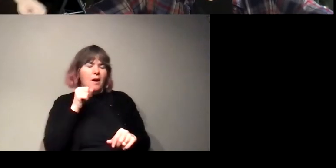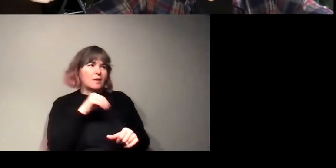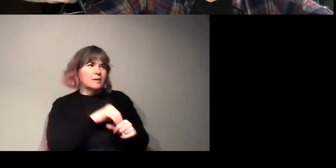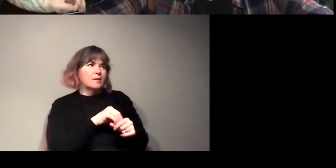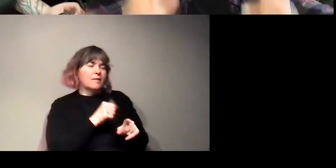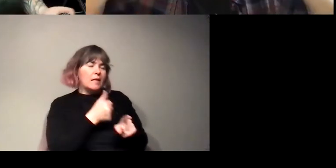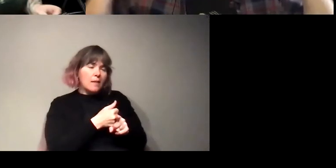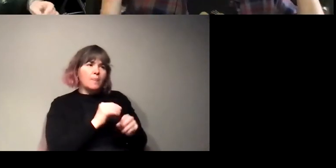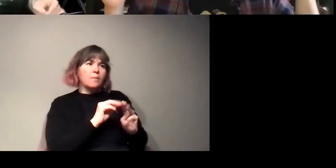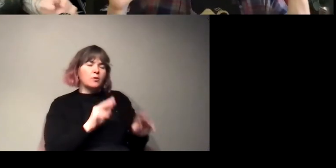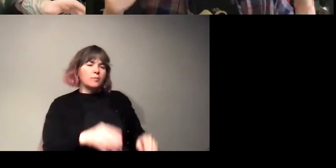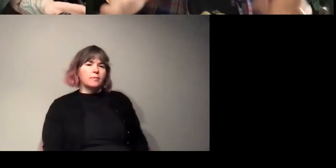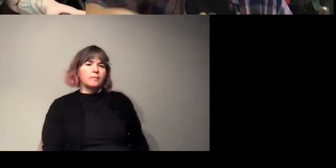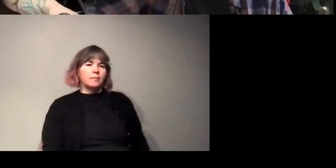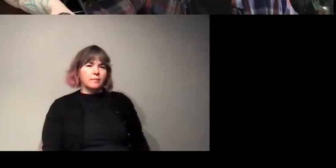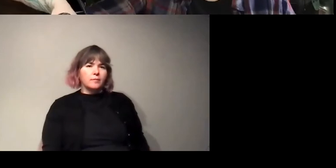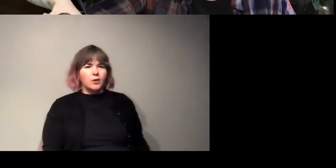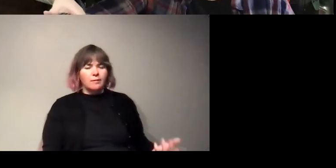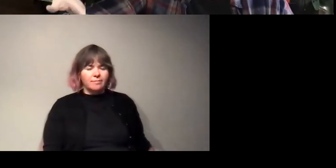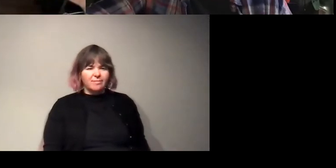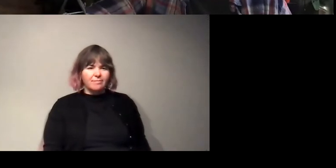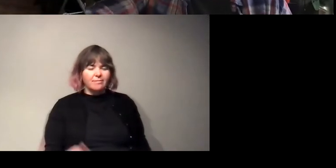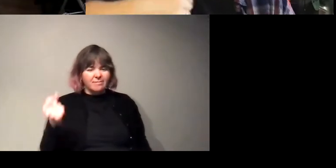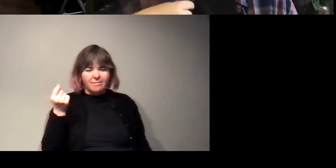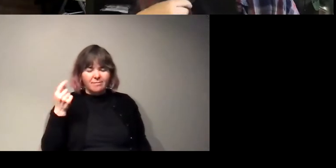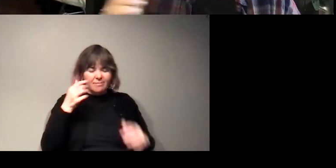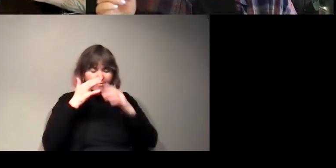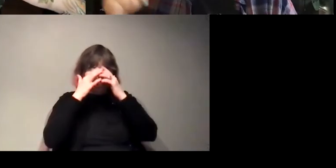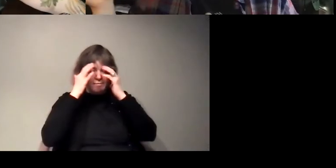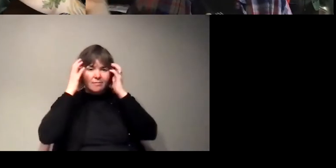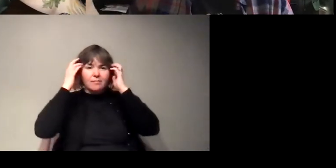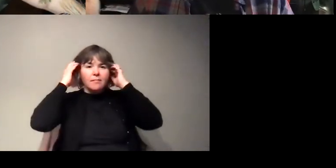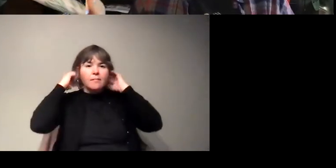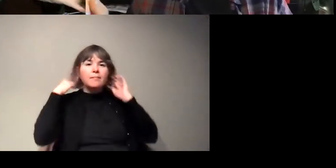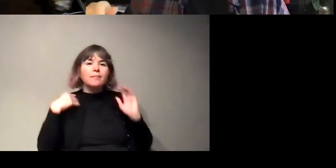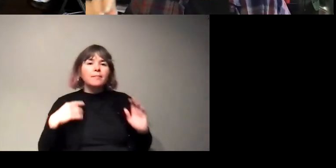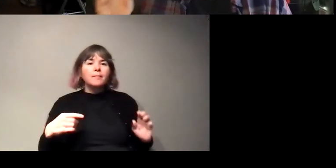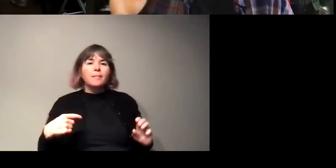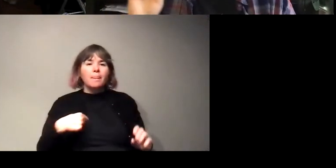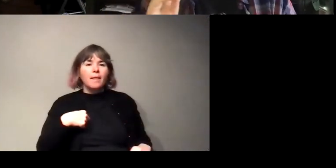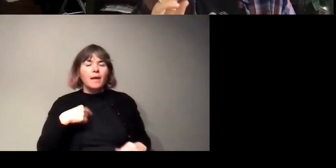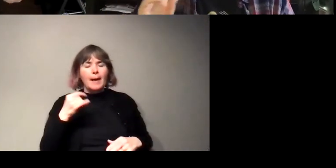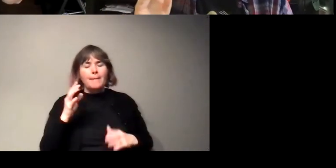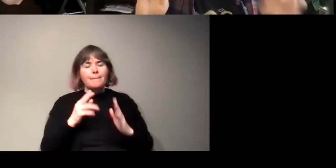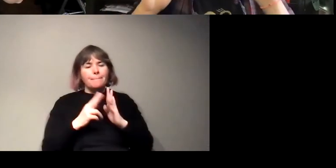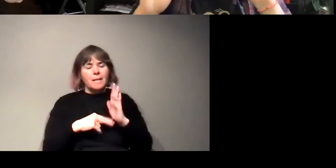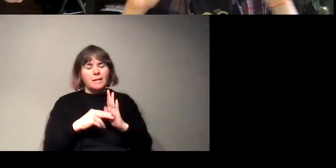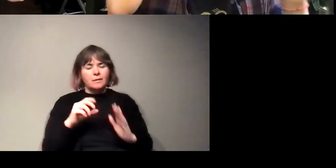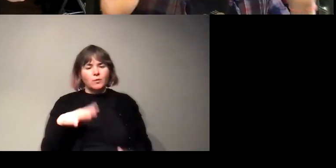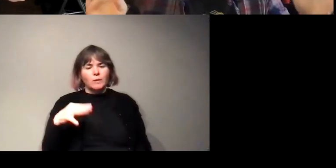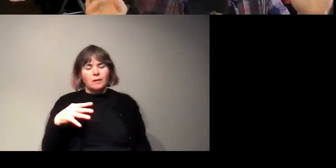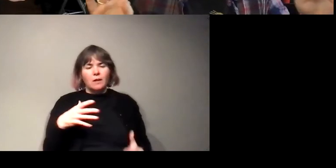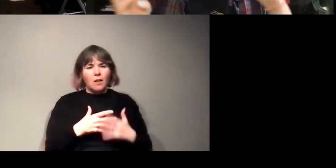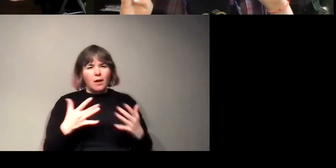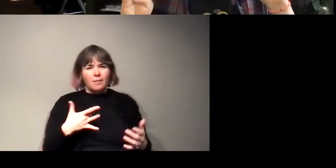Museum. Again, half cred. So I paint squid a lot, but I'm like